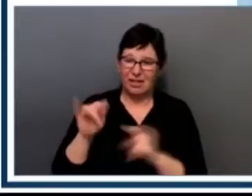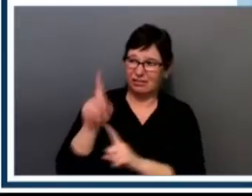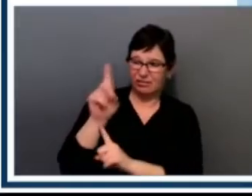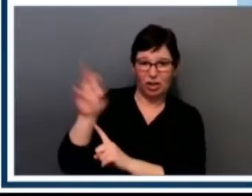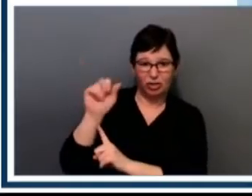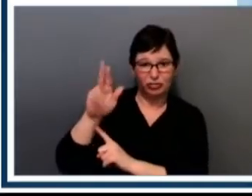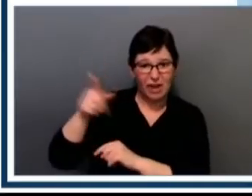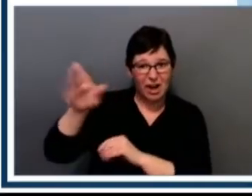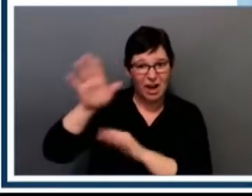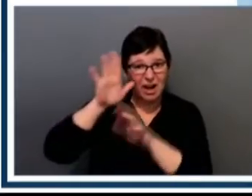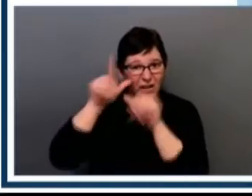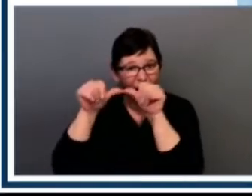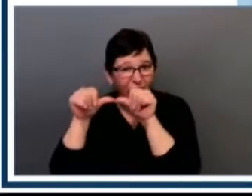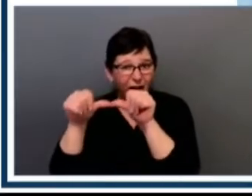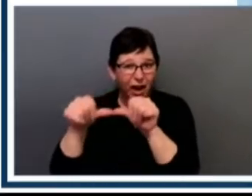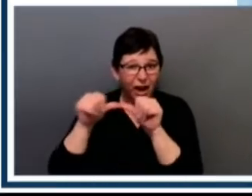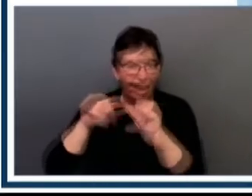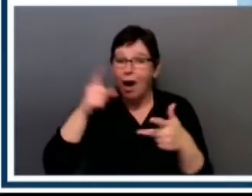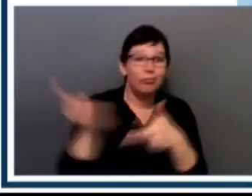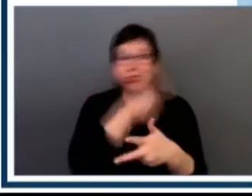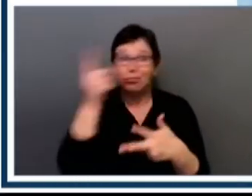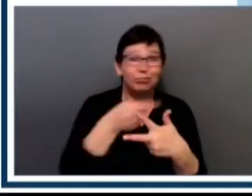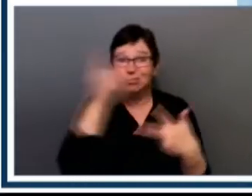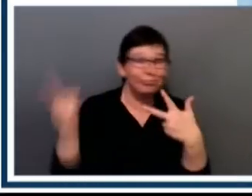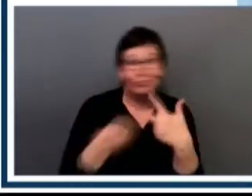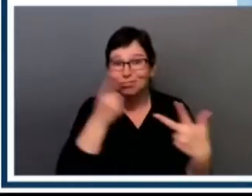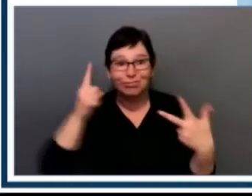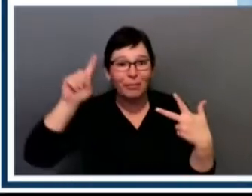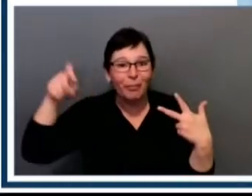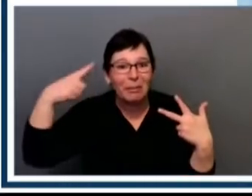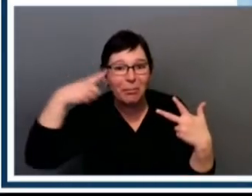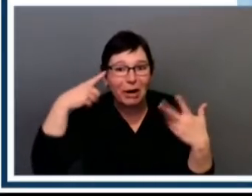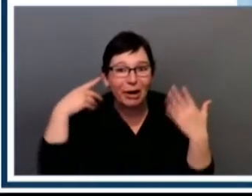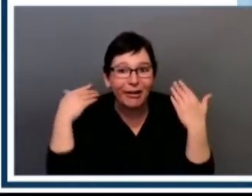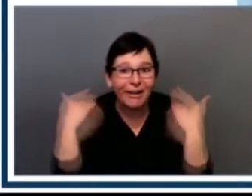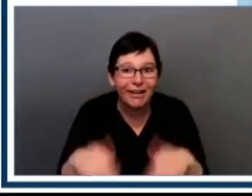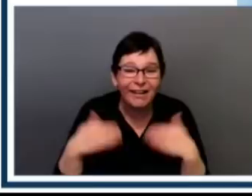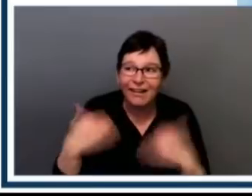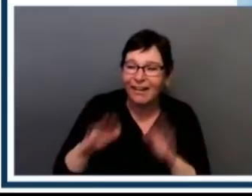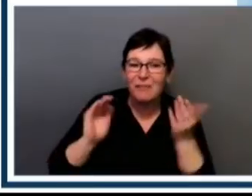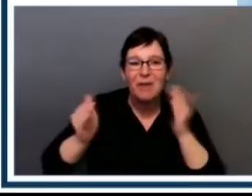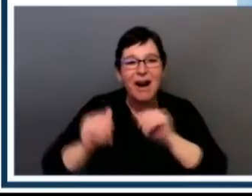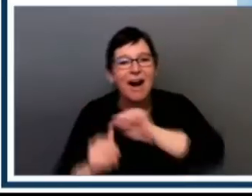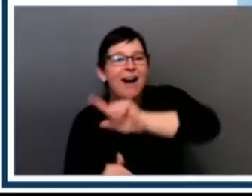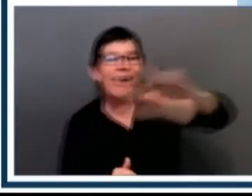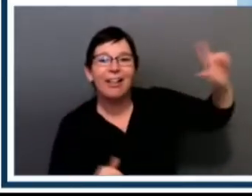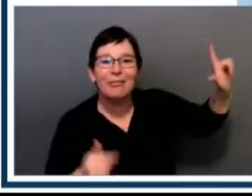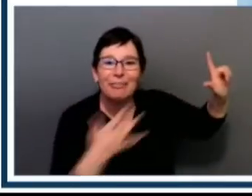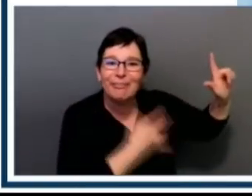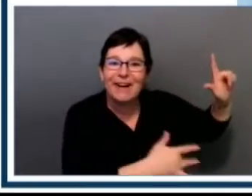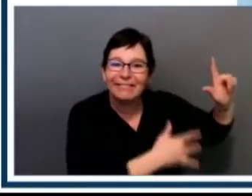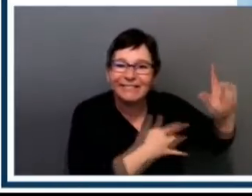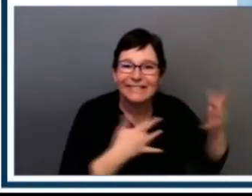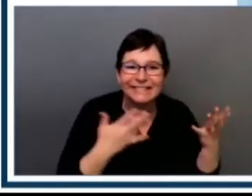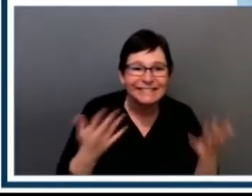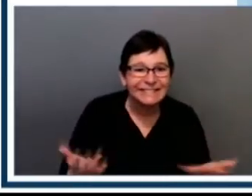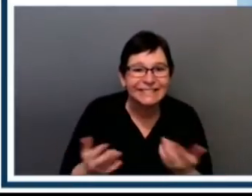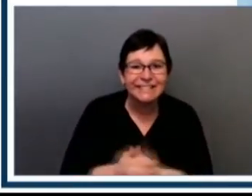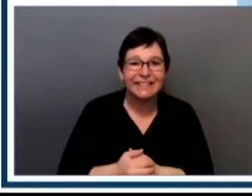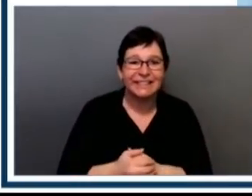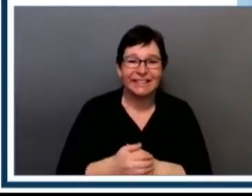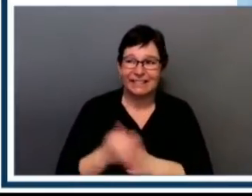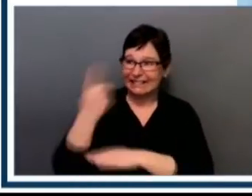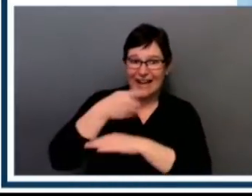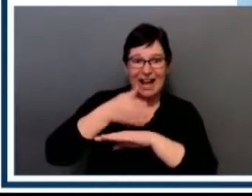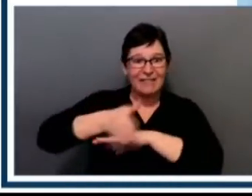the election last August, the first call I made that morning was to Dr. Strang. And the first meeting we had as kind